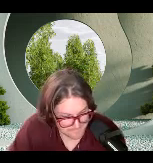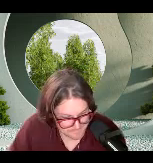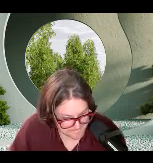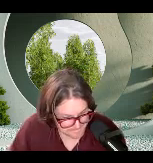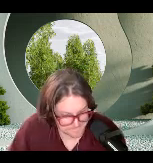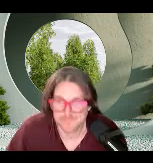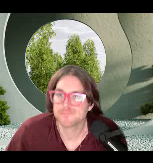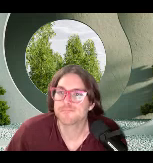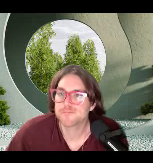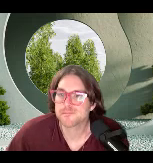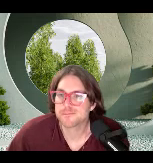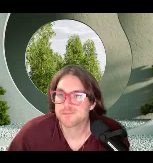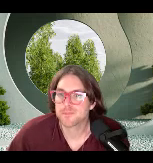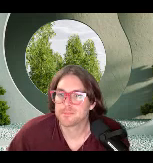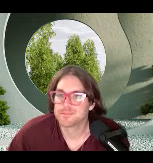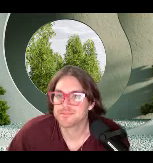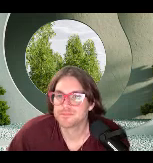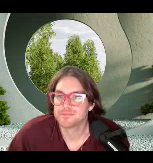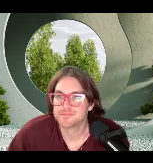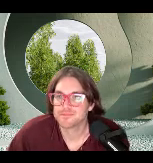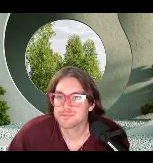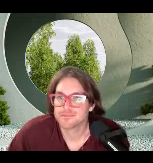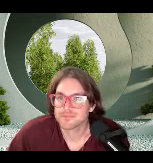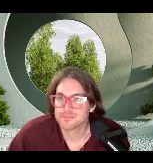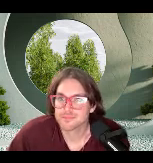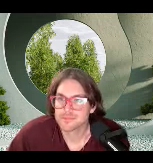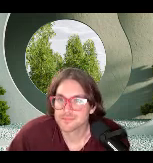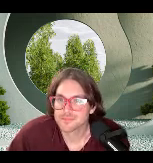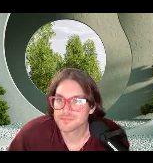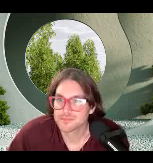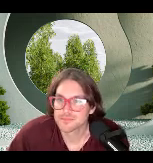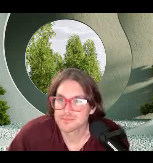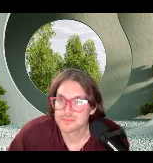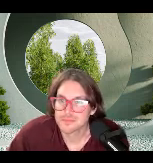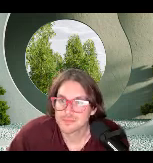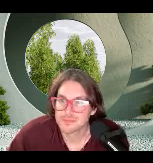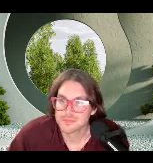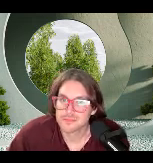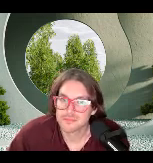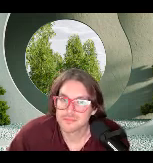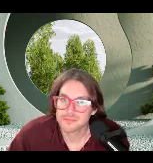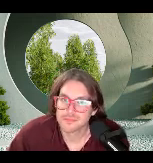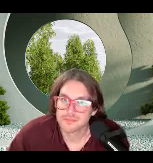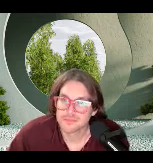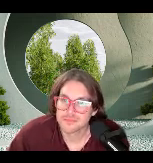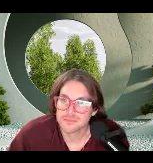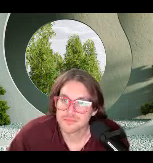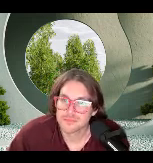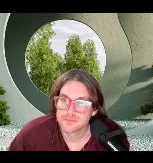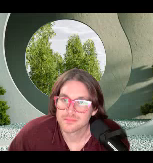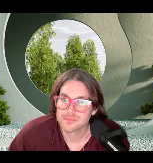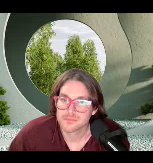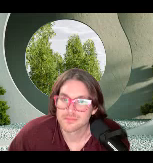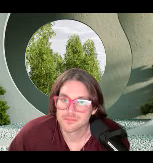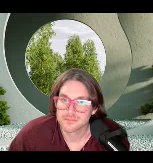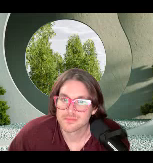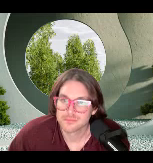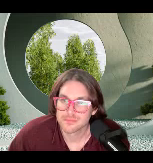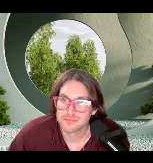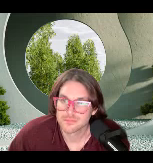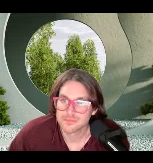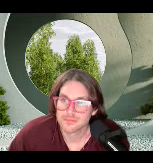this instance, I did copy that from the internet, and it probably wouldn't be very accessible. I could add the alt text. It wouldn't be that challenging, but it would be better